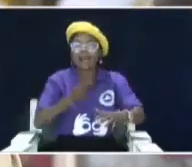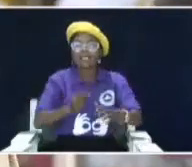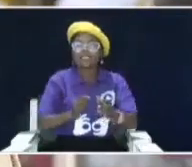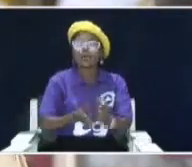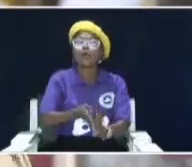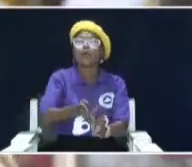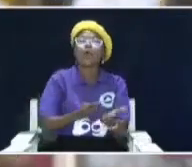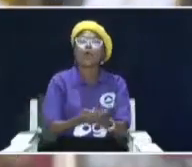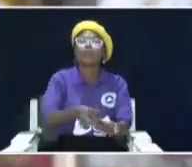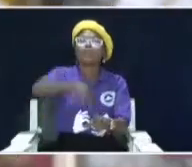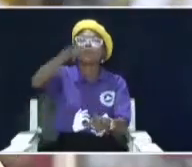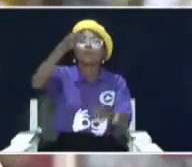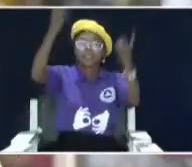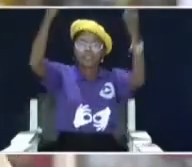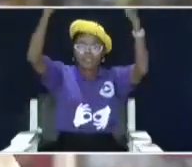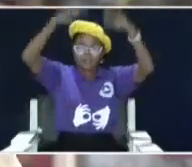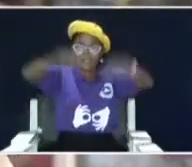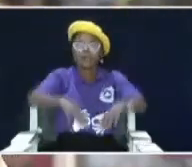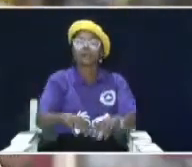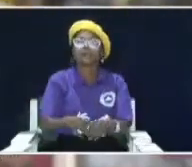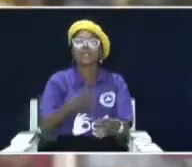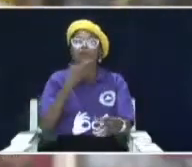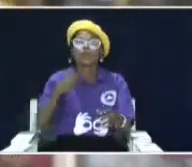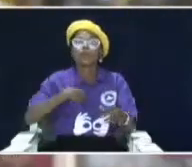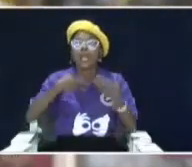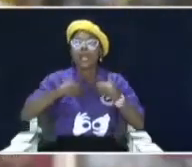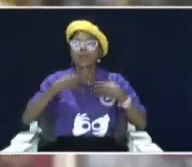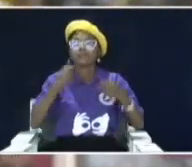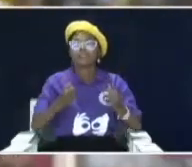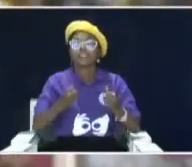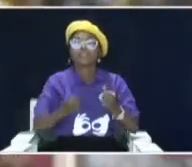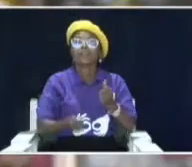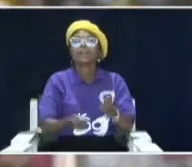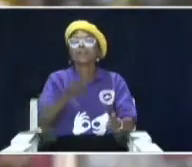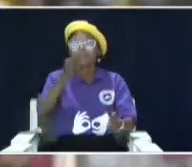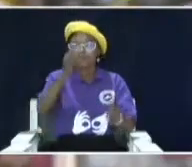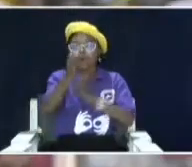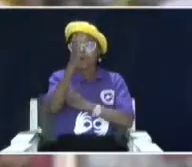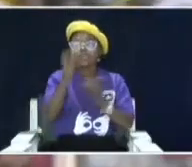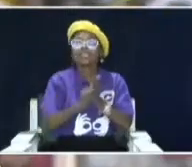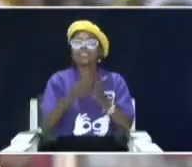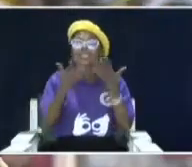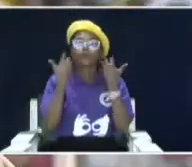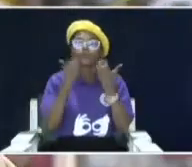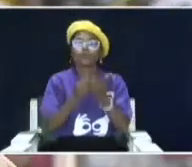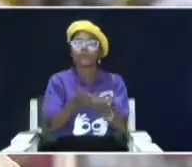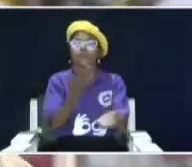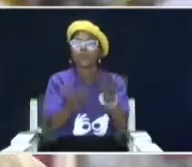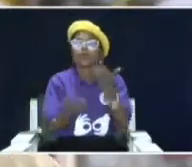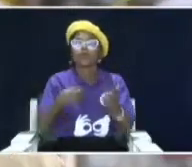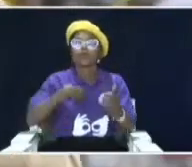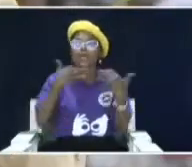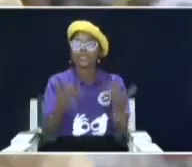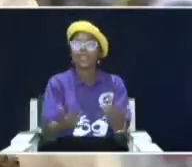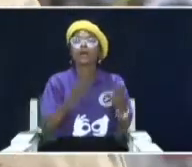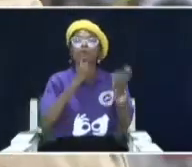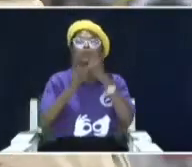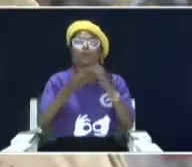a Father that is a consuming fire. Now, we are now talking about